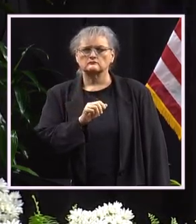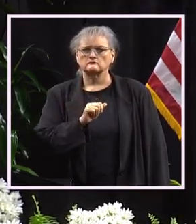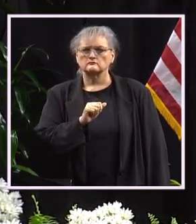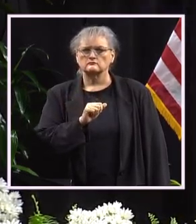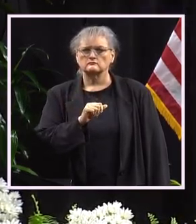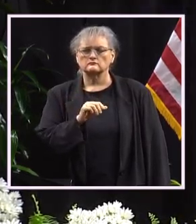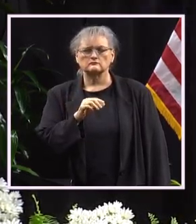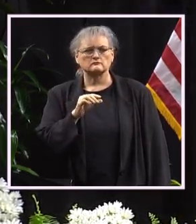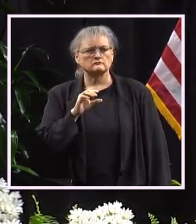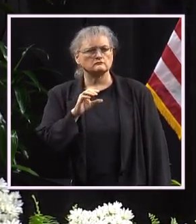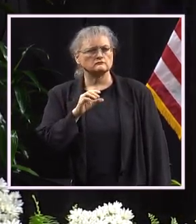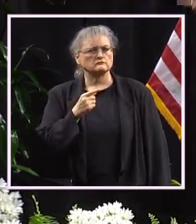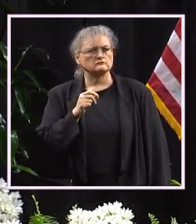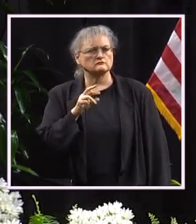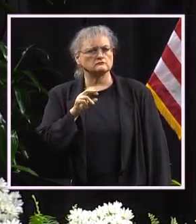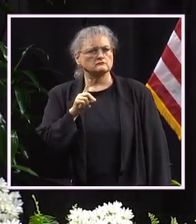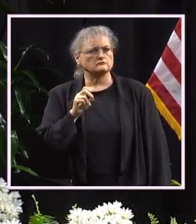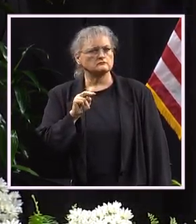Jordan Davis.